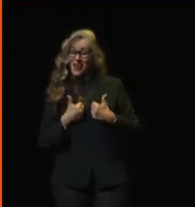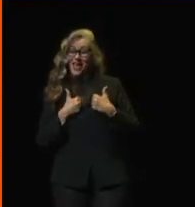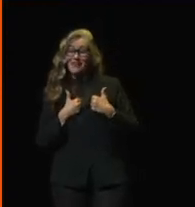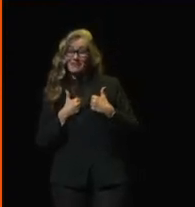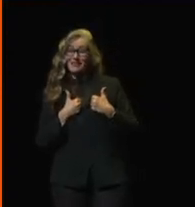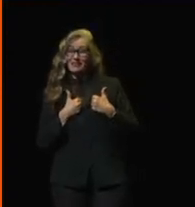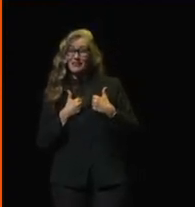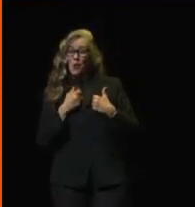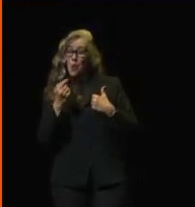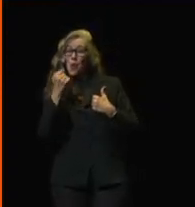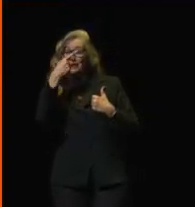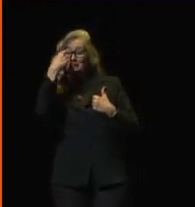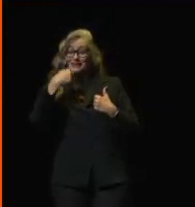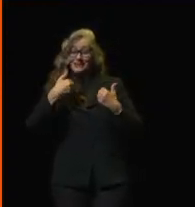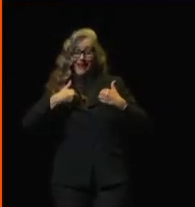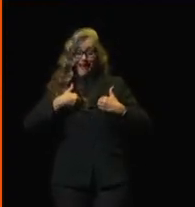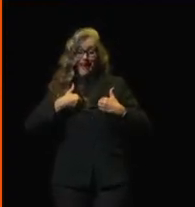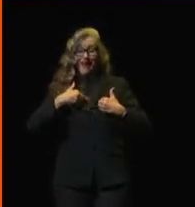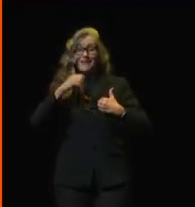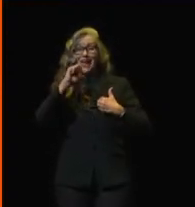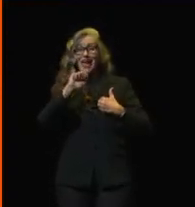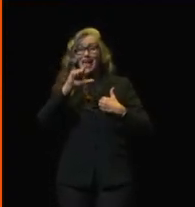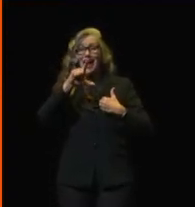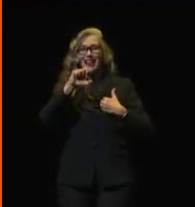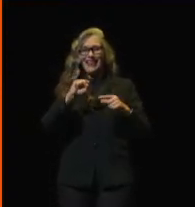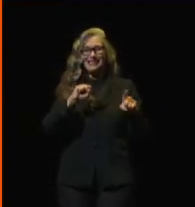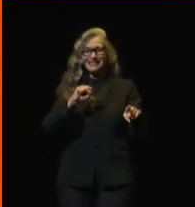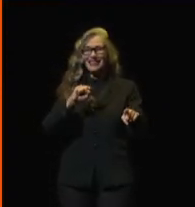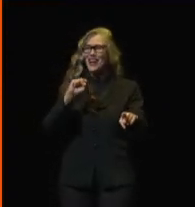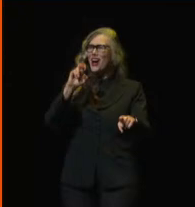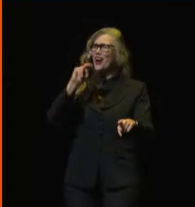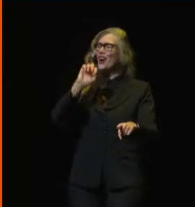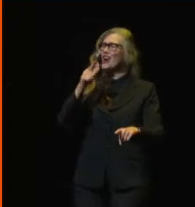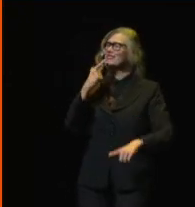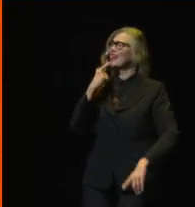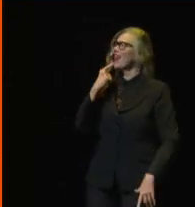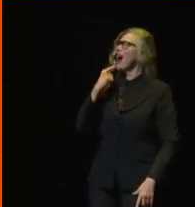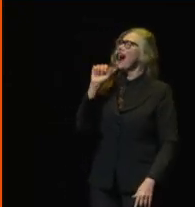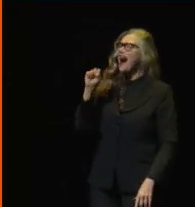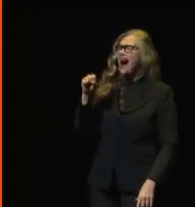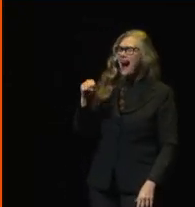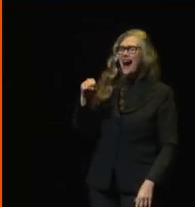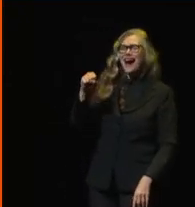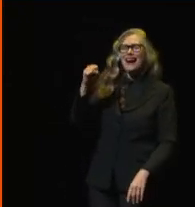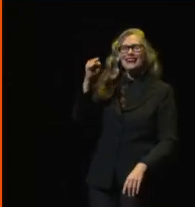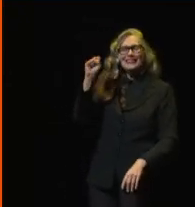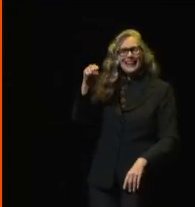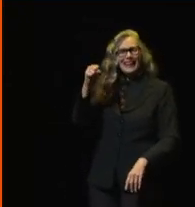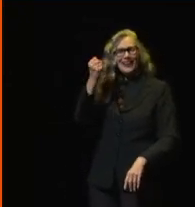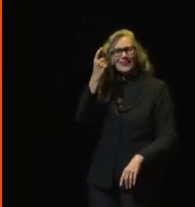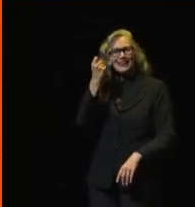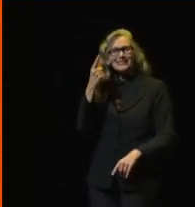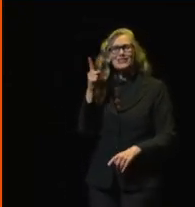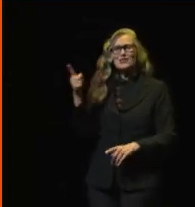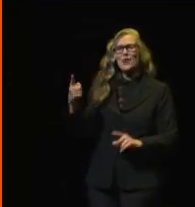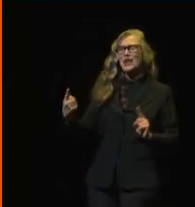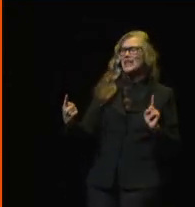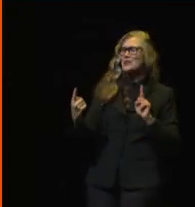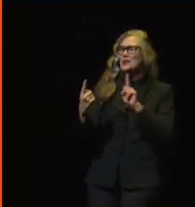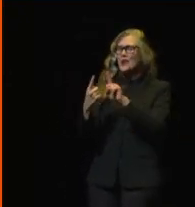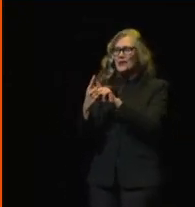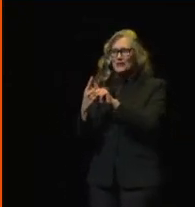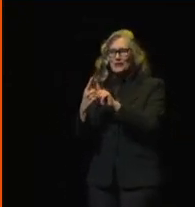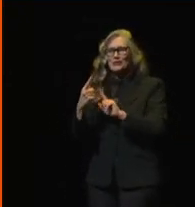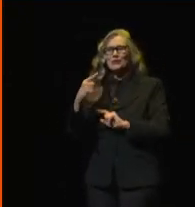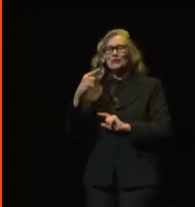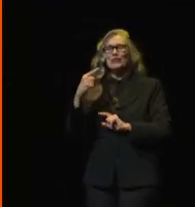Carl smiled and said, "Oh yeah," and then went over and gave a big hug to Rosalba, who was sitting at the dining table doing her nursing school homework